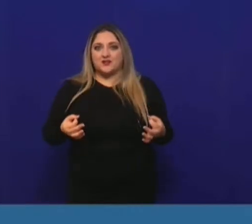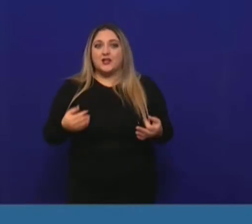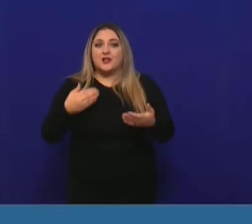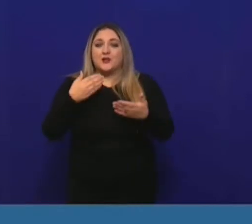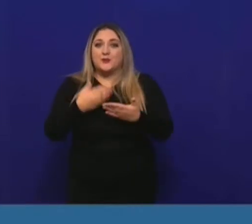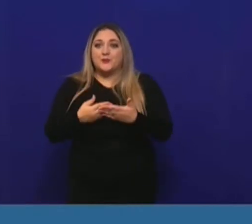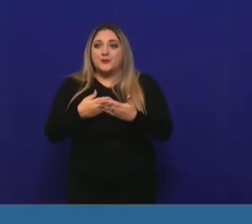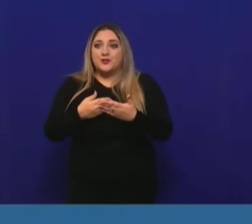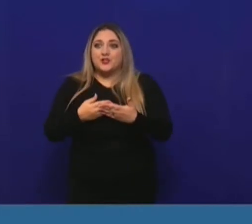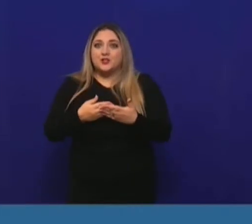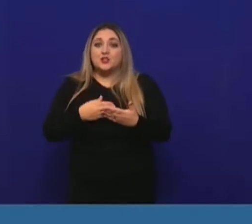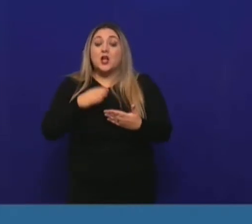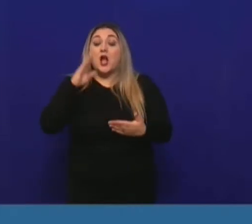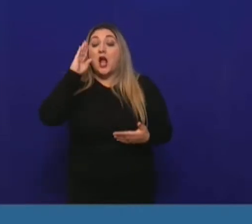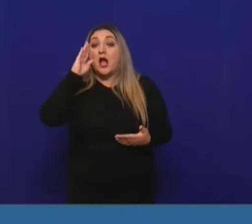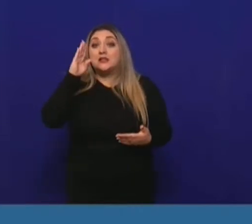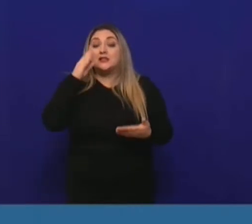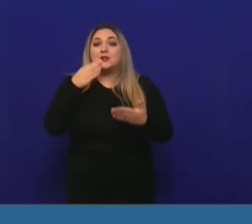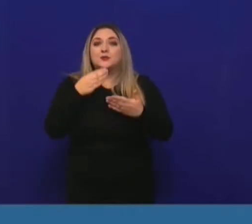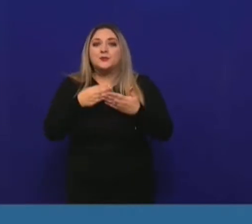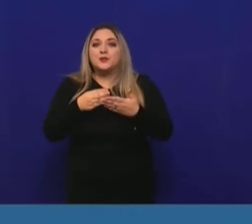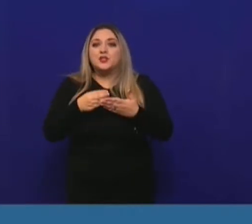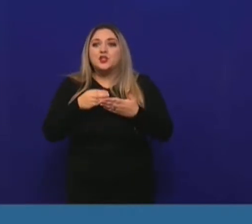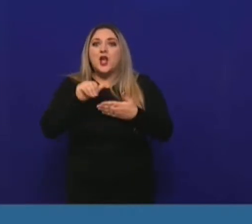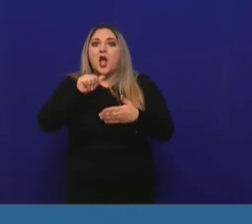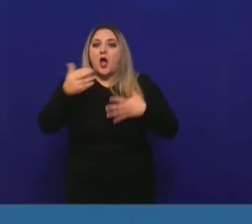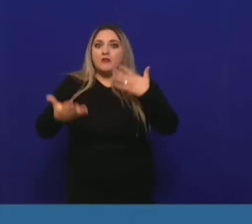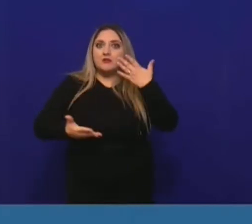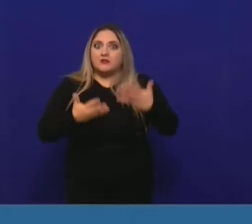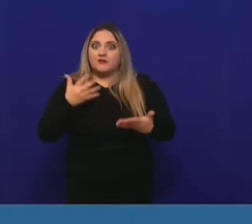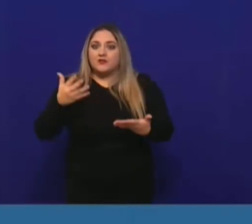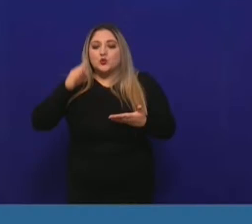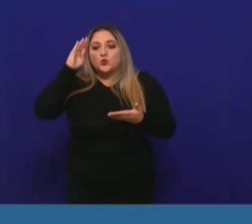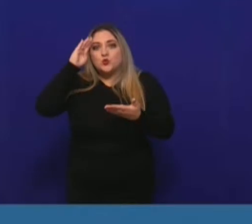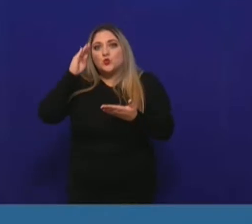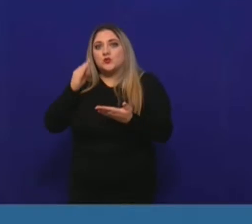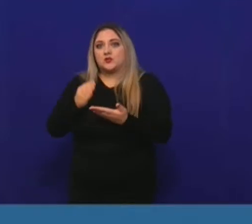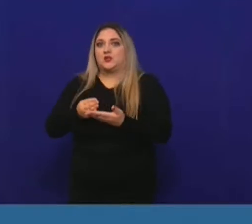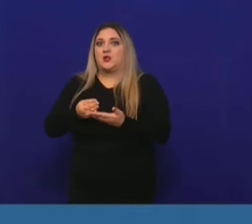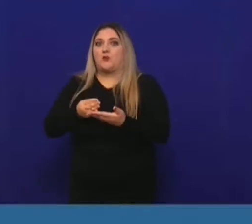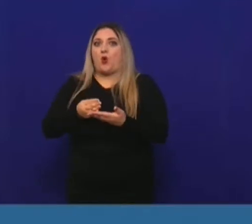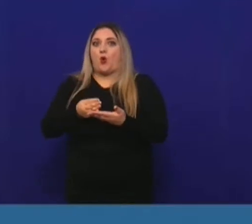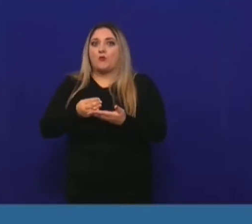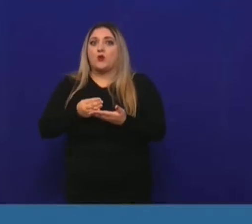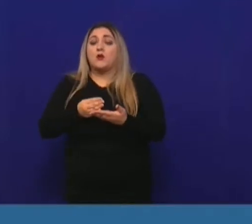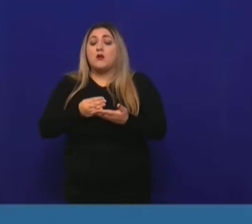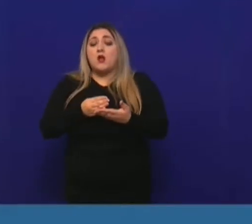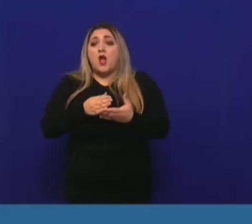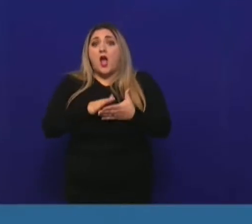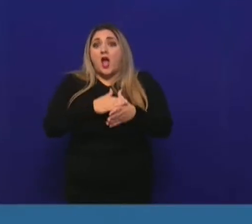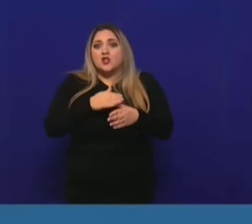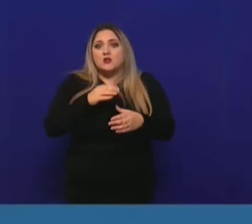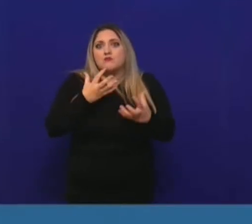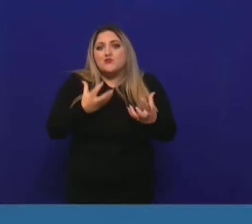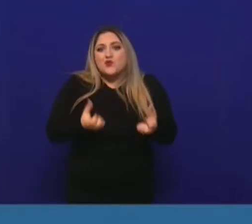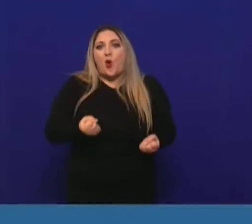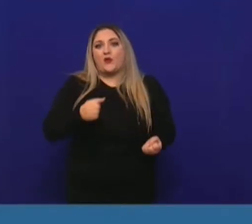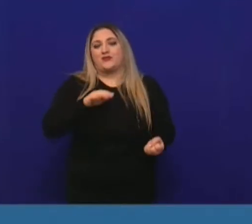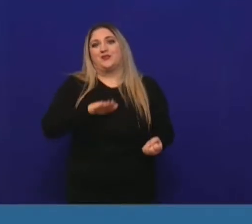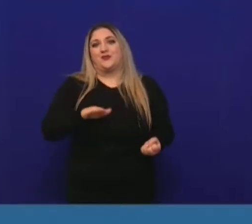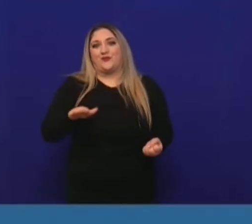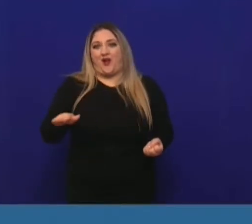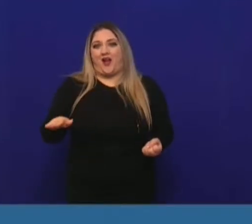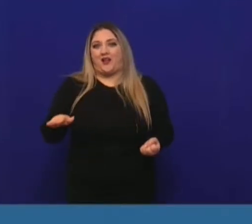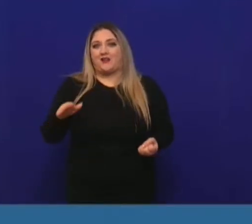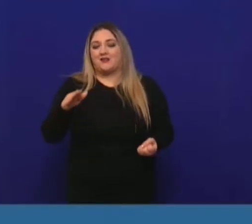jkun nippreservaw dawn l-extracurricular activities li ngħidu kif inhi huma tajbin għat-tfal ukoll biex aħna nkomplu